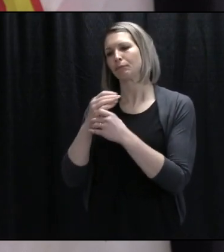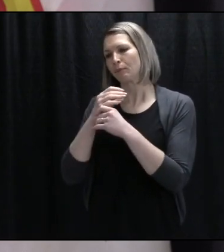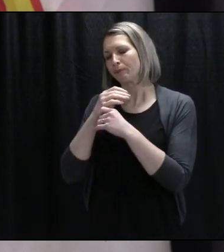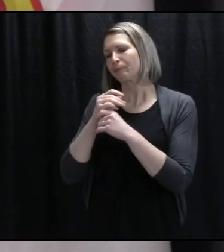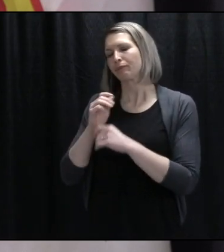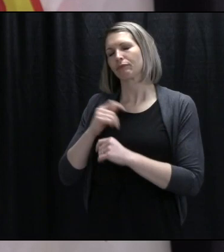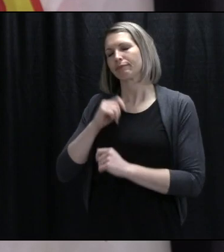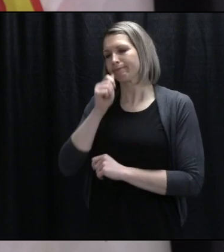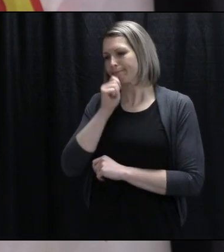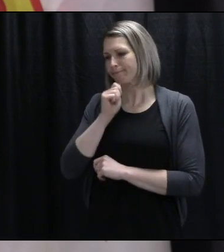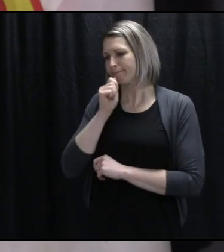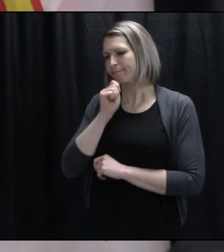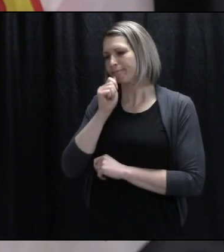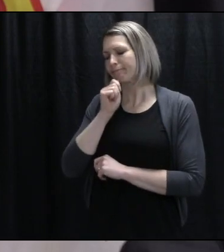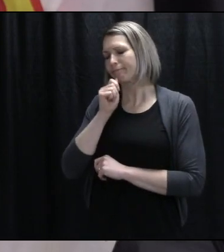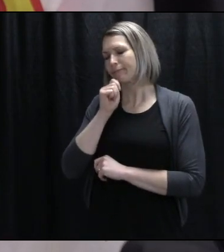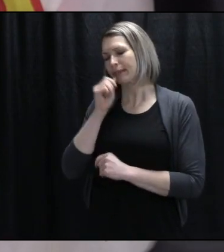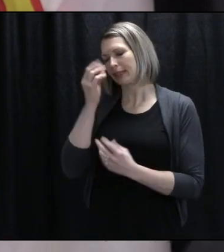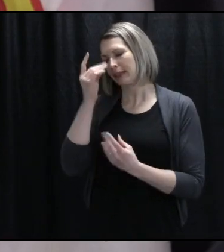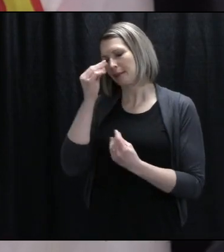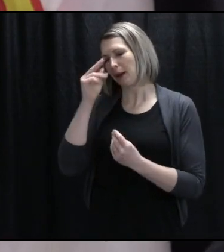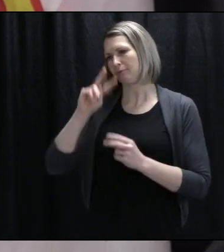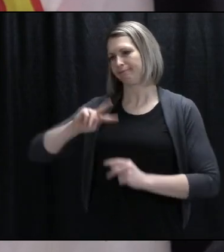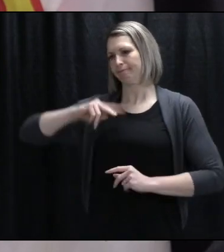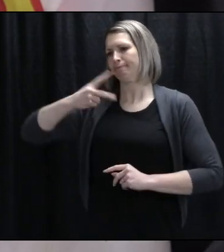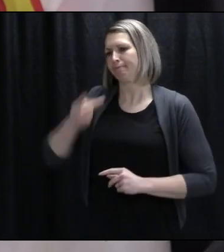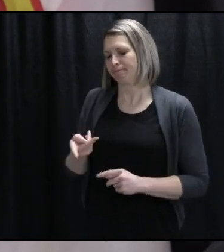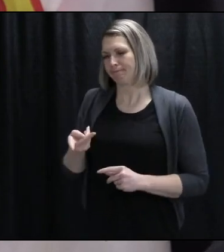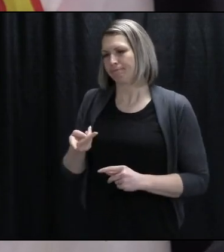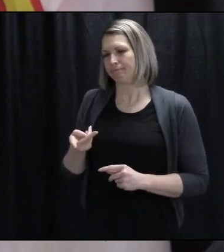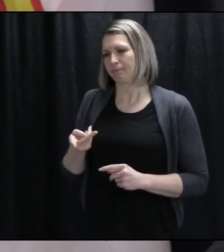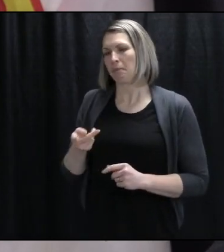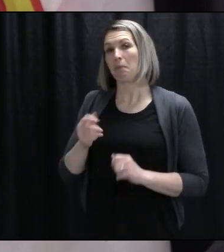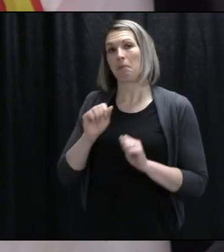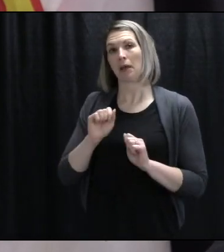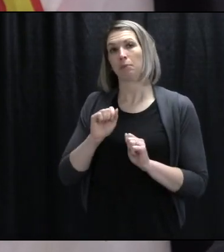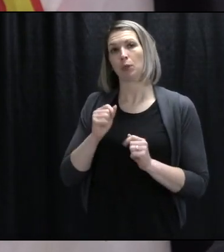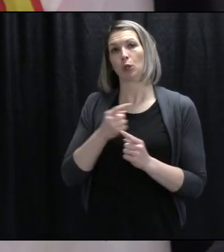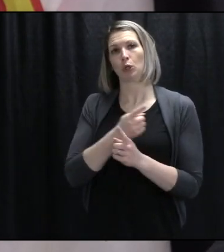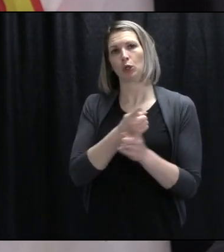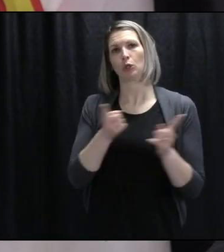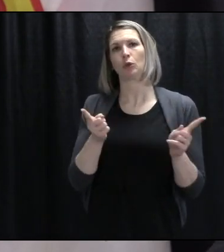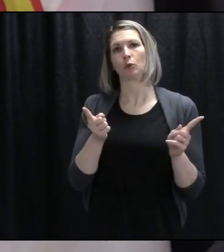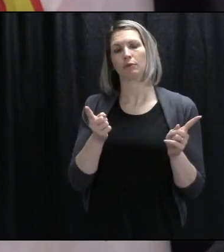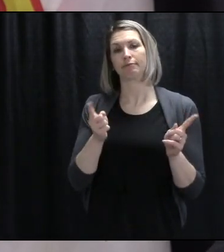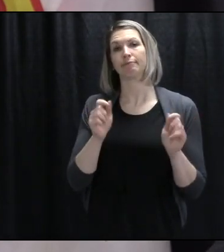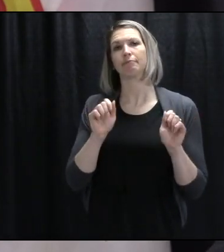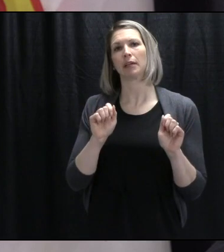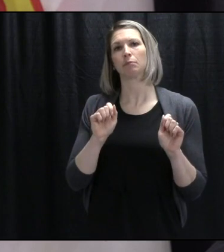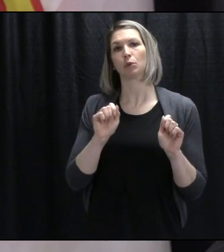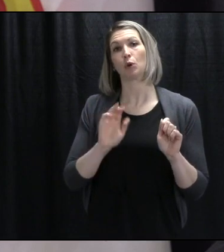Put yourself in their shoes. This could be the situation that you could be in tomorrow.